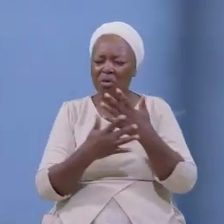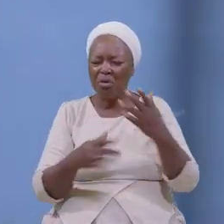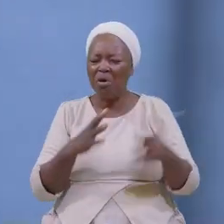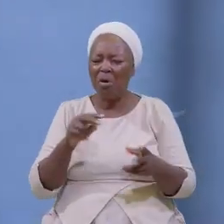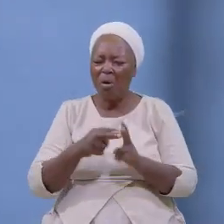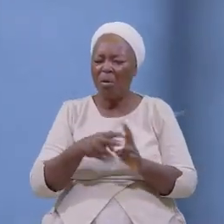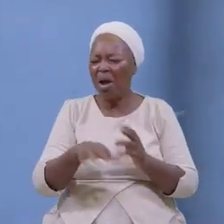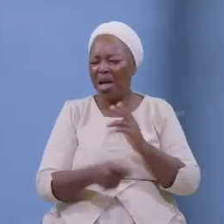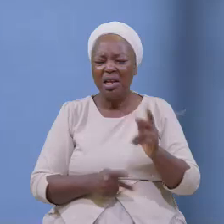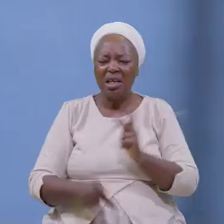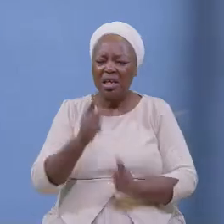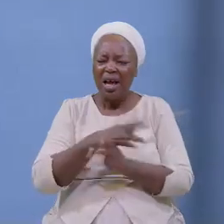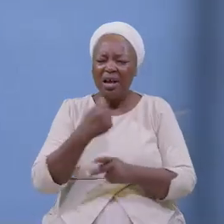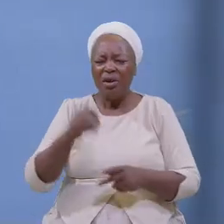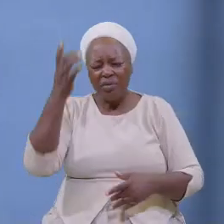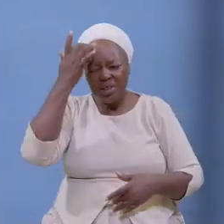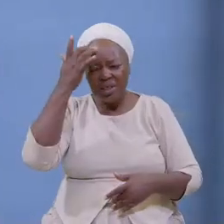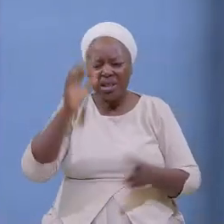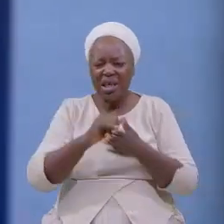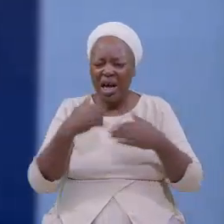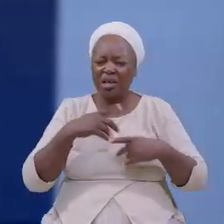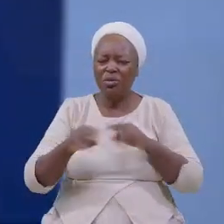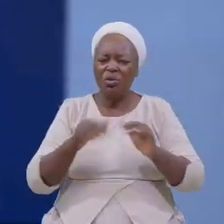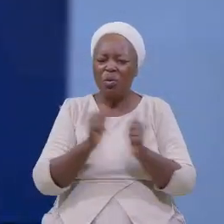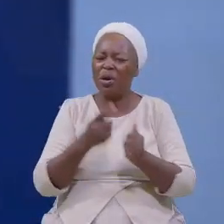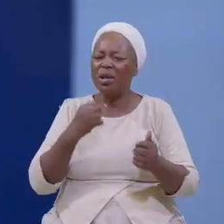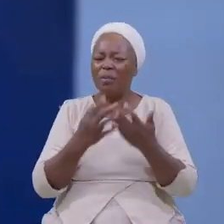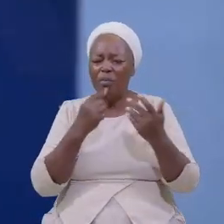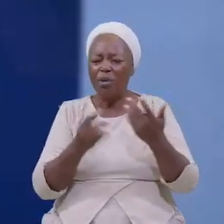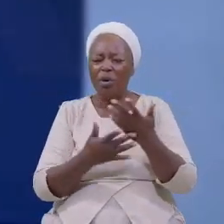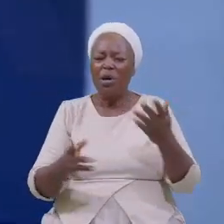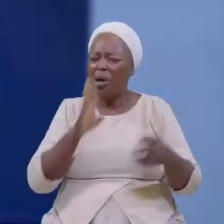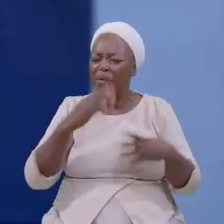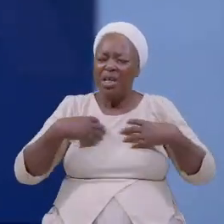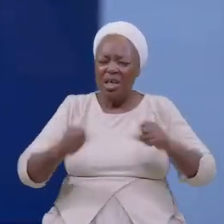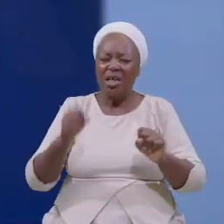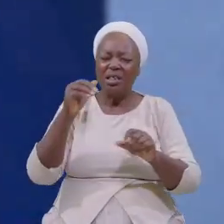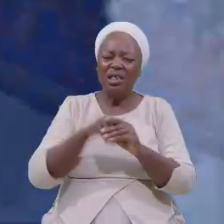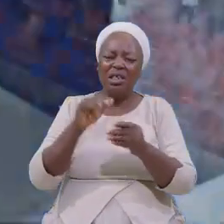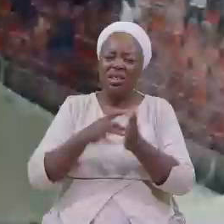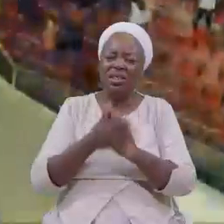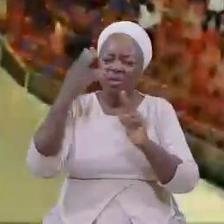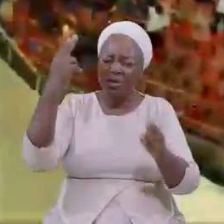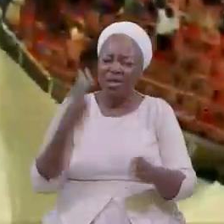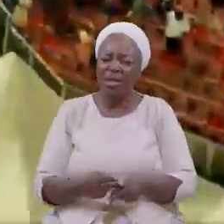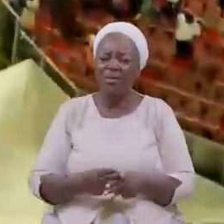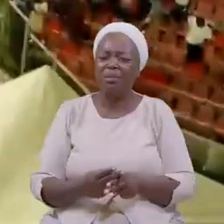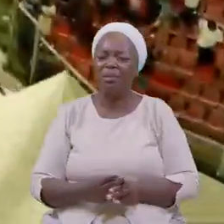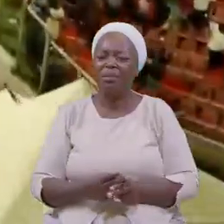of disease related to the blood, be healed in Jesus' name.